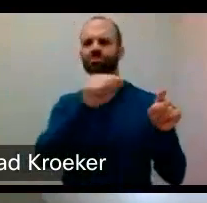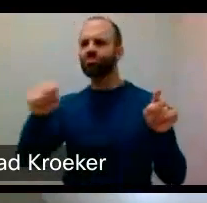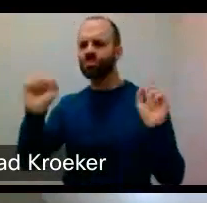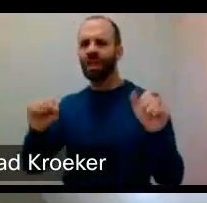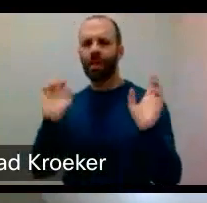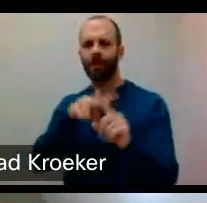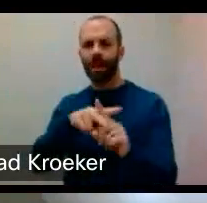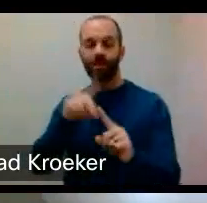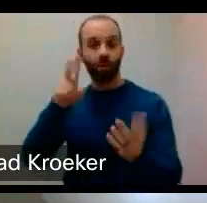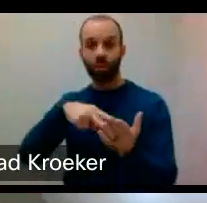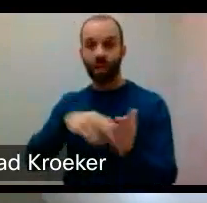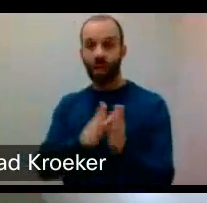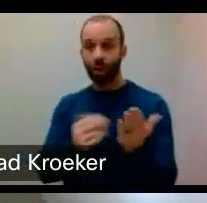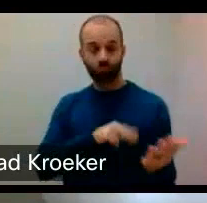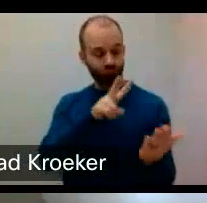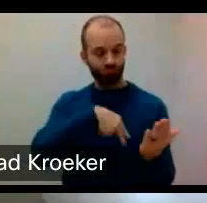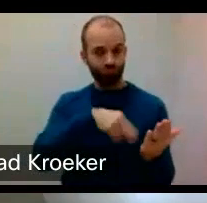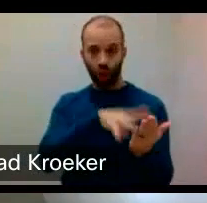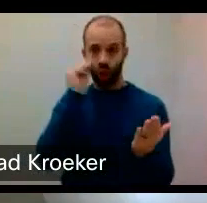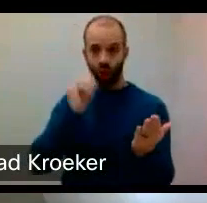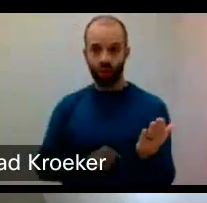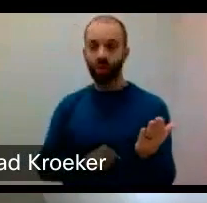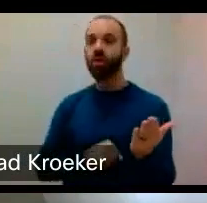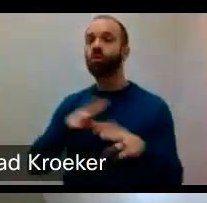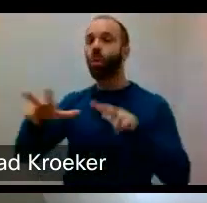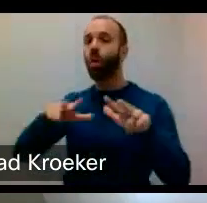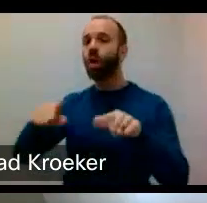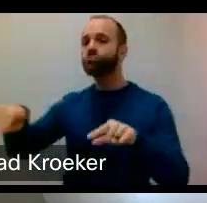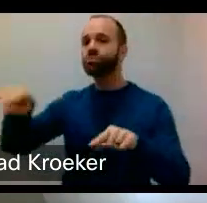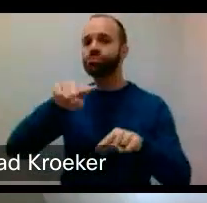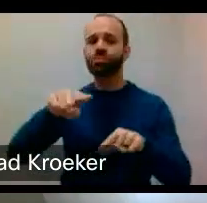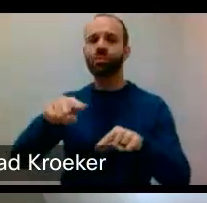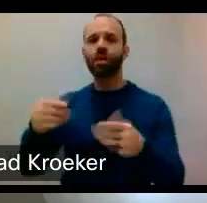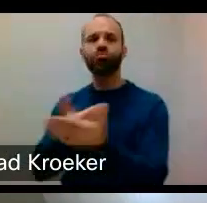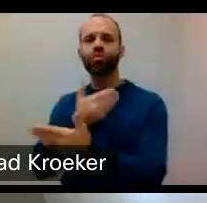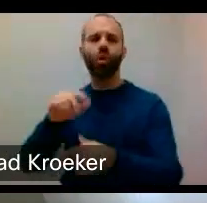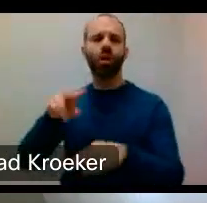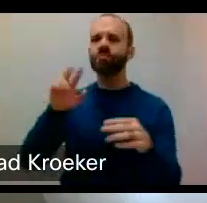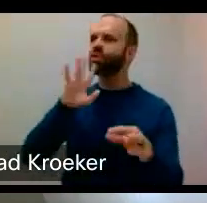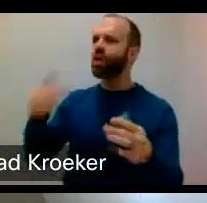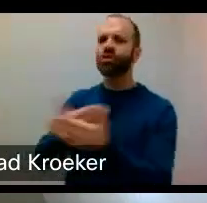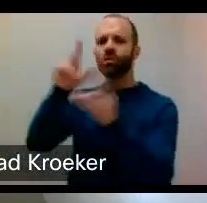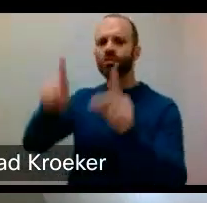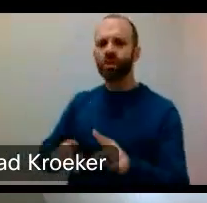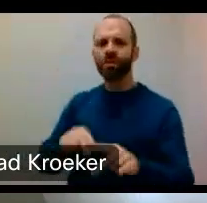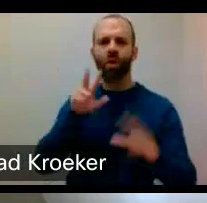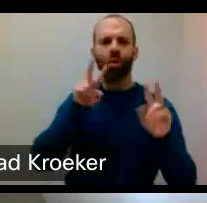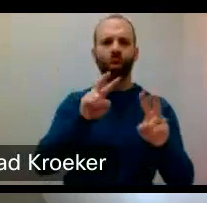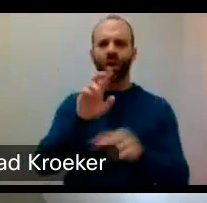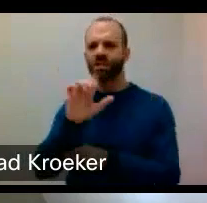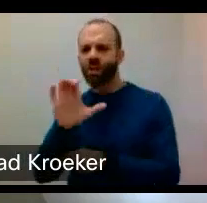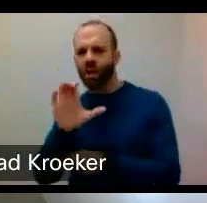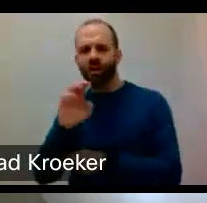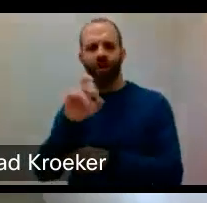happen when you're reading a book, when you go for a walk, talk to somebody new, maybe you watch a documentary or a movie, maybe you try